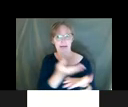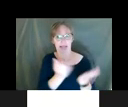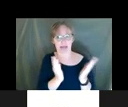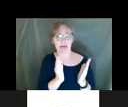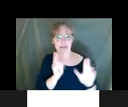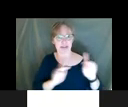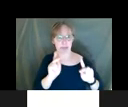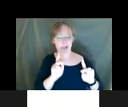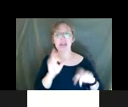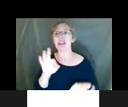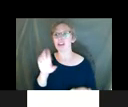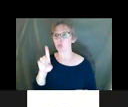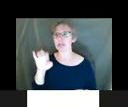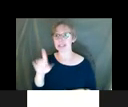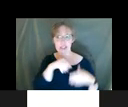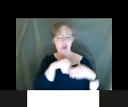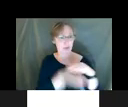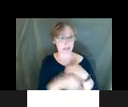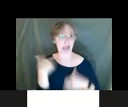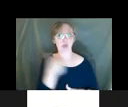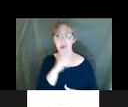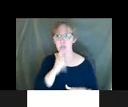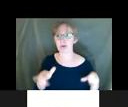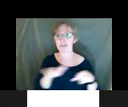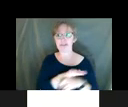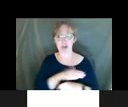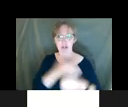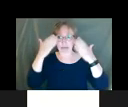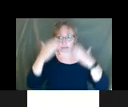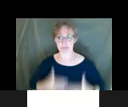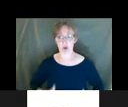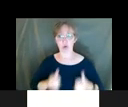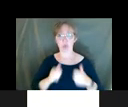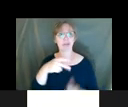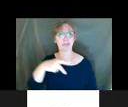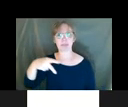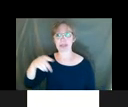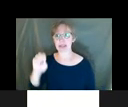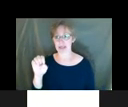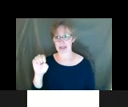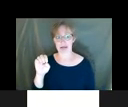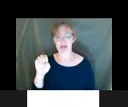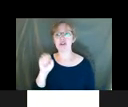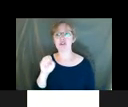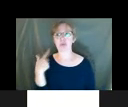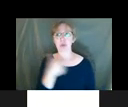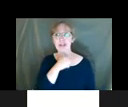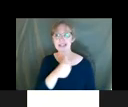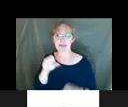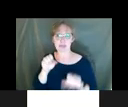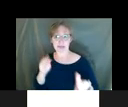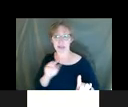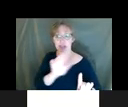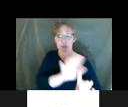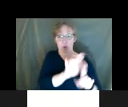go inside, we were fully dressed in PPE as not to possibly expose our clients to